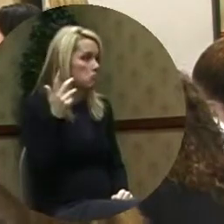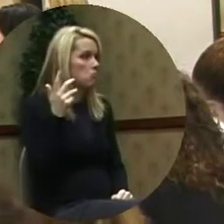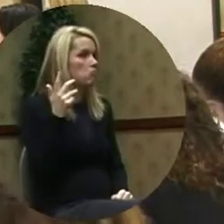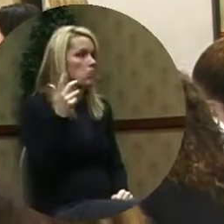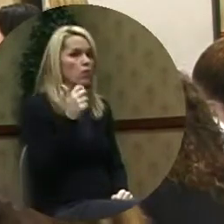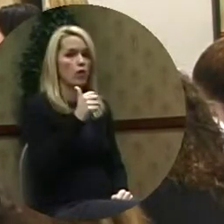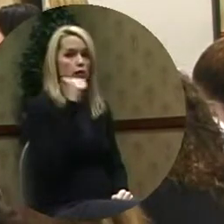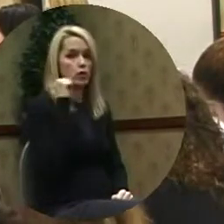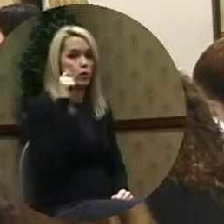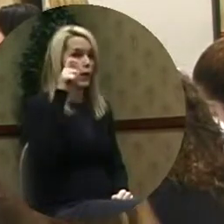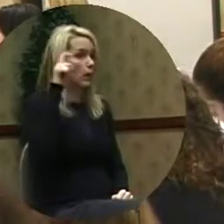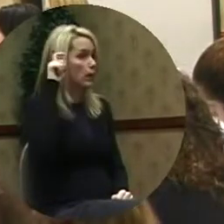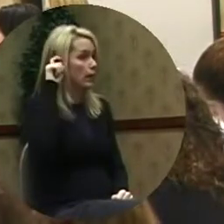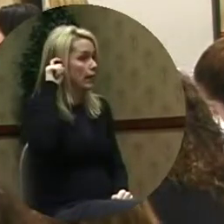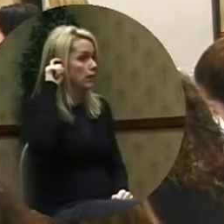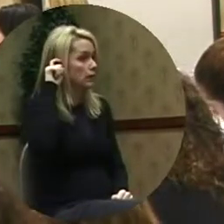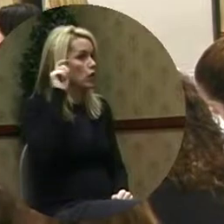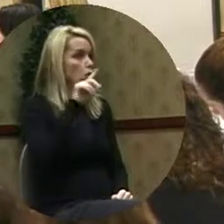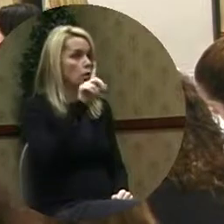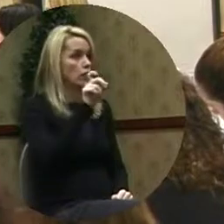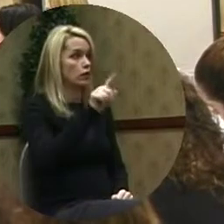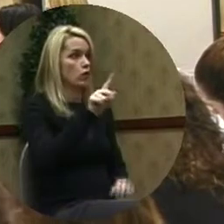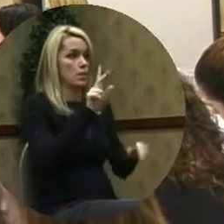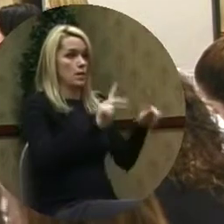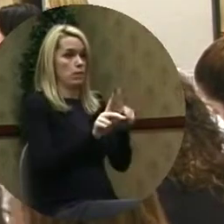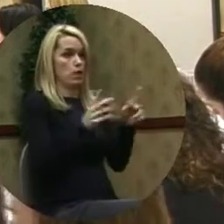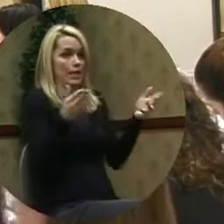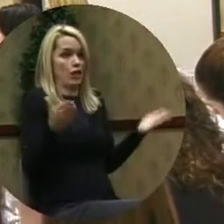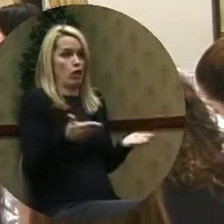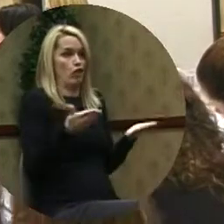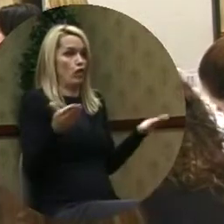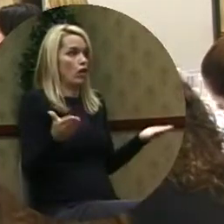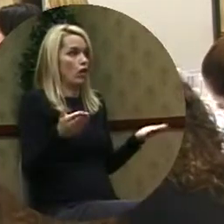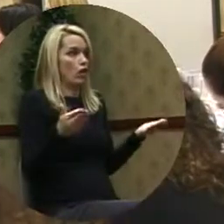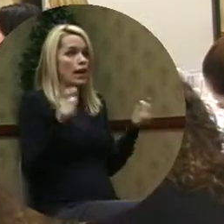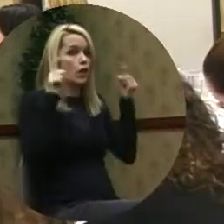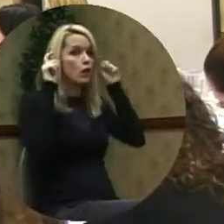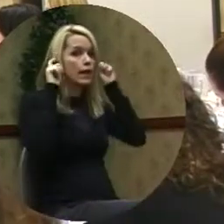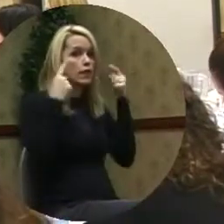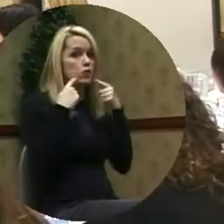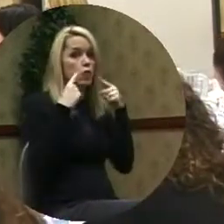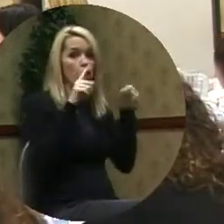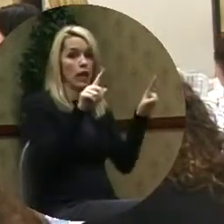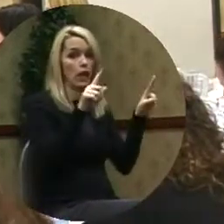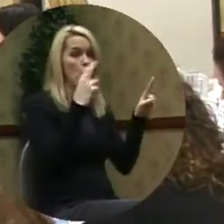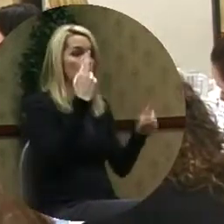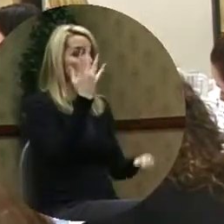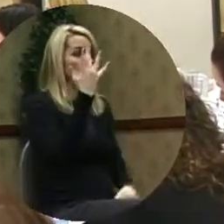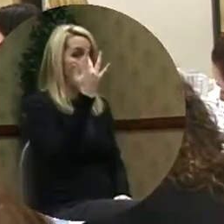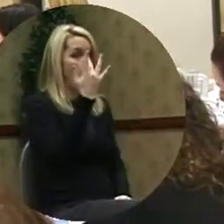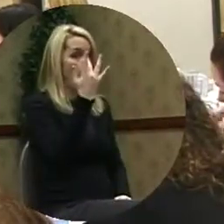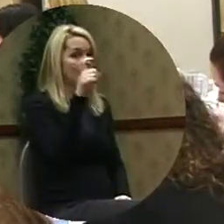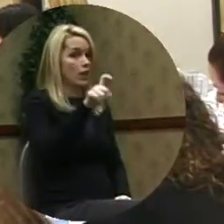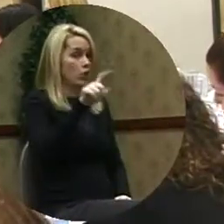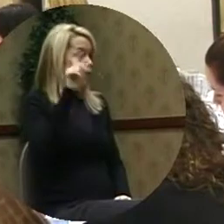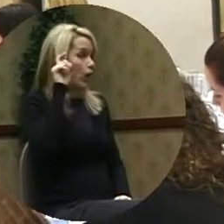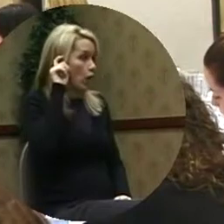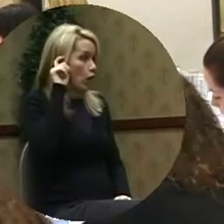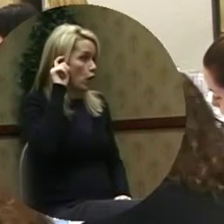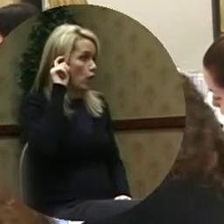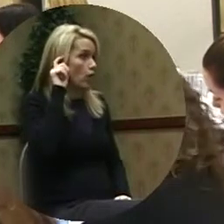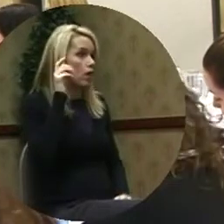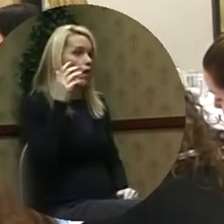Refusing to wear hearing aids leads to the question for people in this room, are they effective? Is there a reason for them to wear them? Which again is